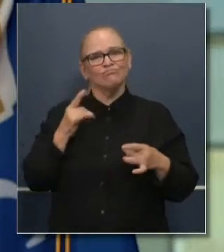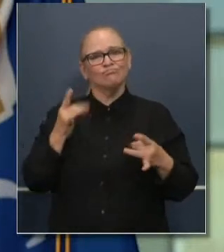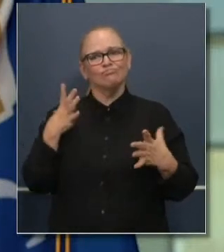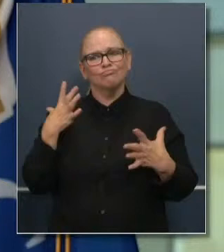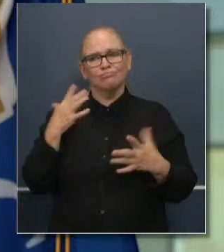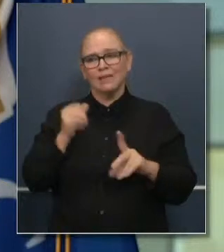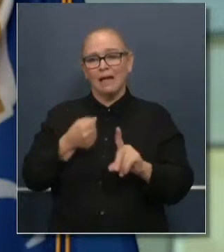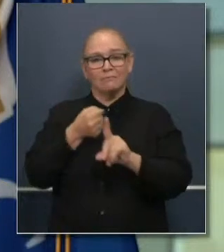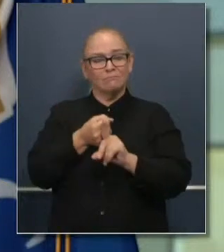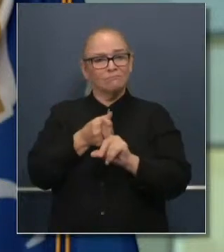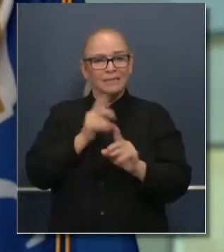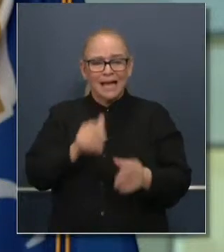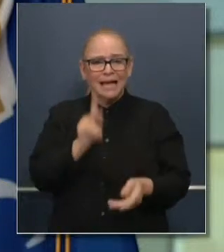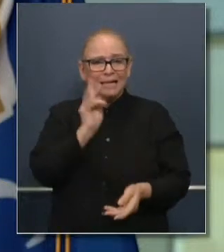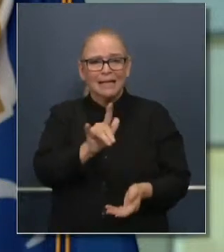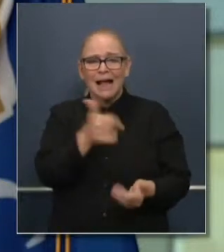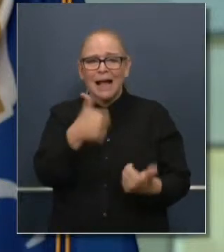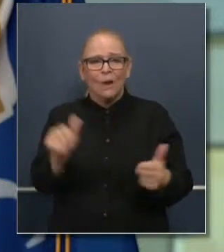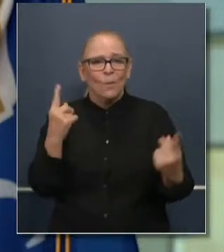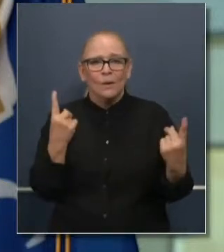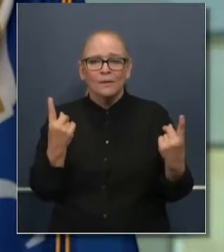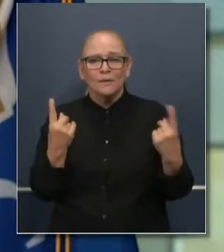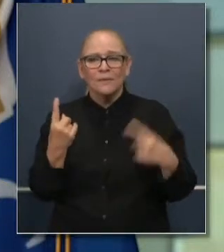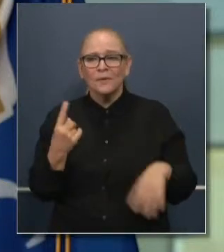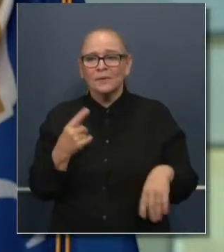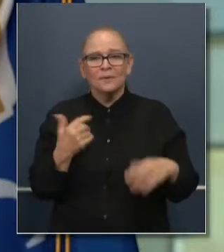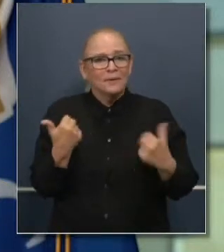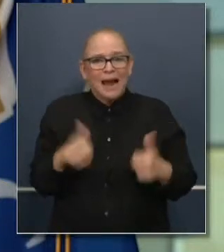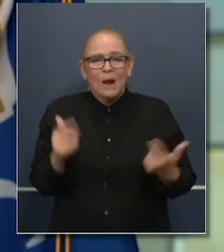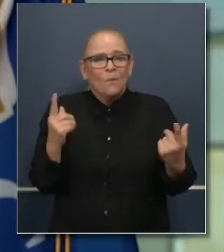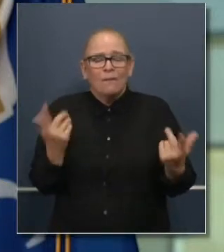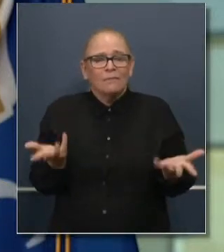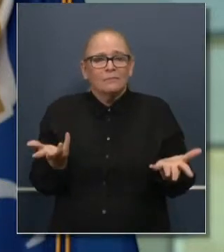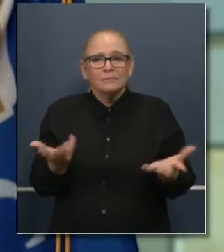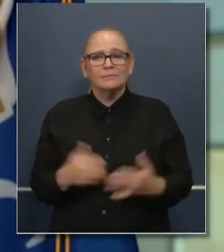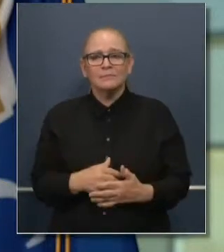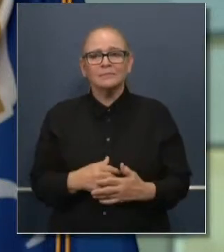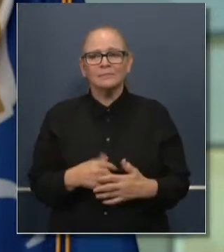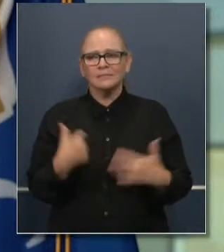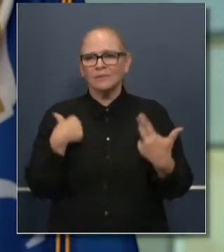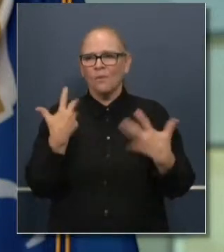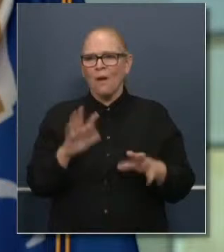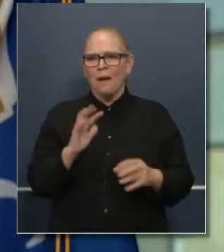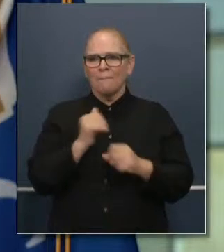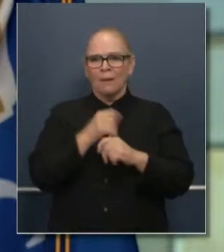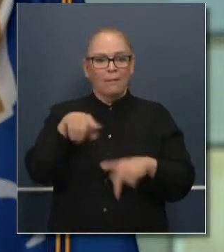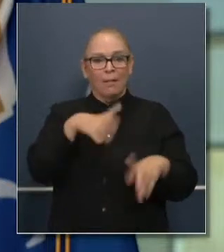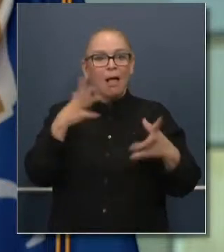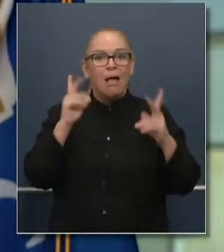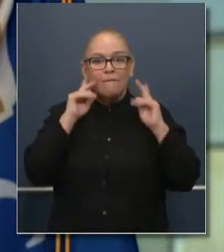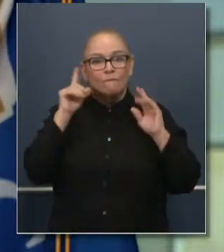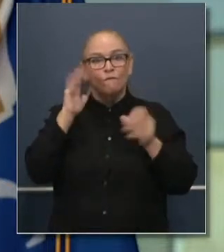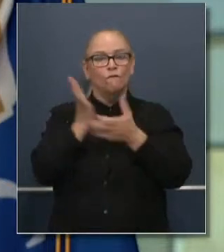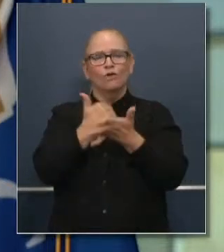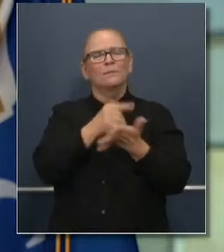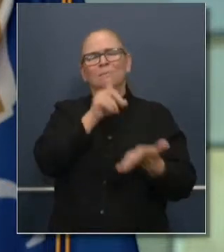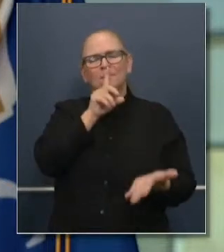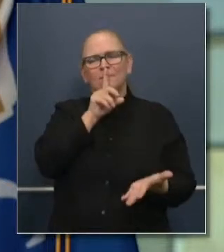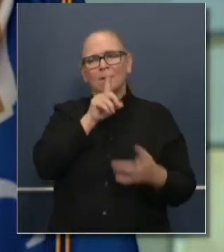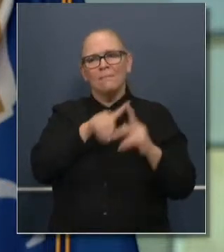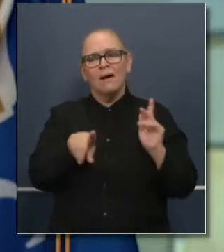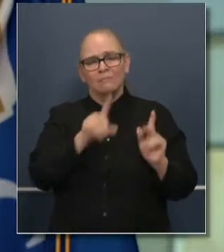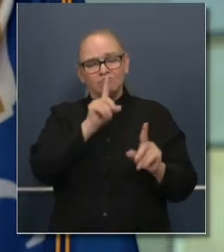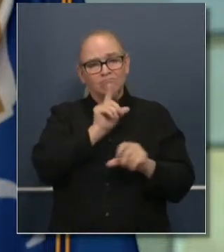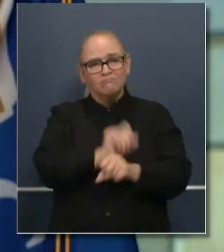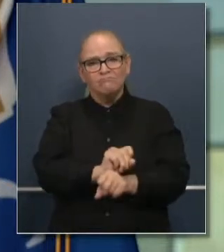anybody. And while it's absolutely true, and I don't want to be an alarmist, it's absolutely true that number